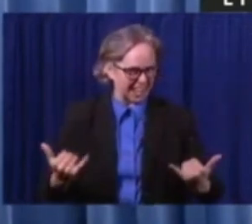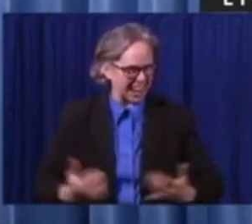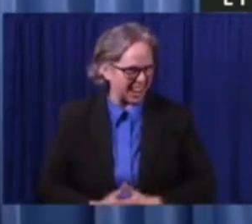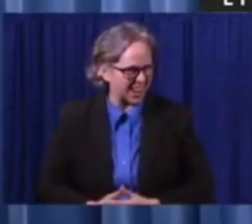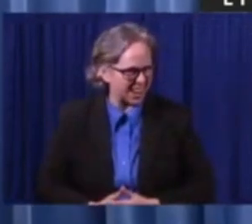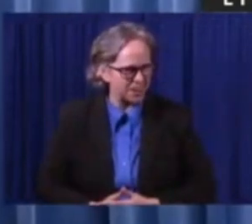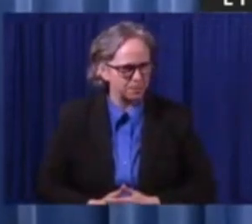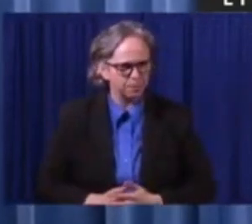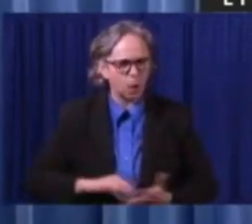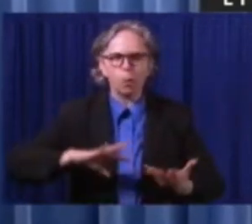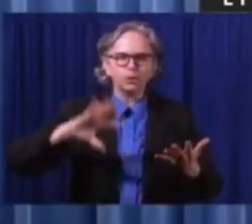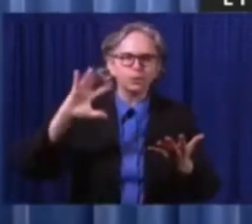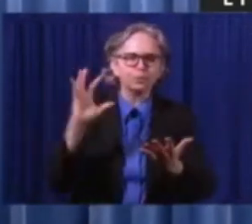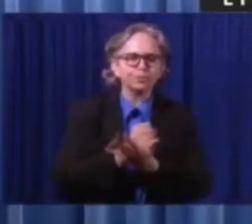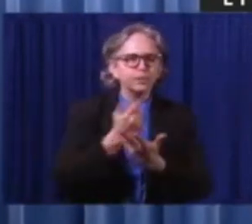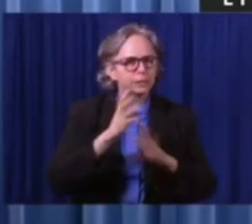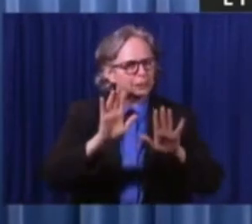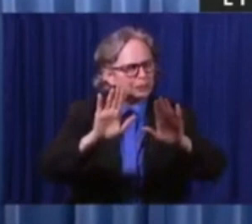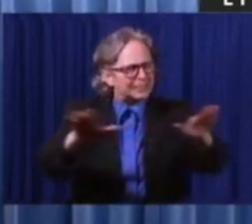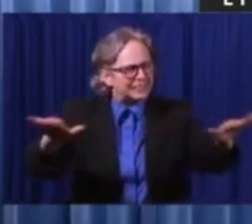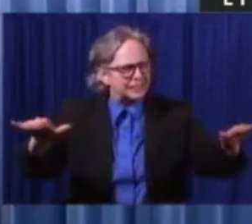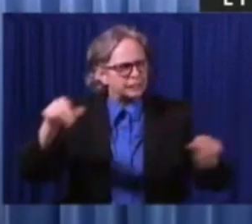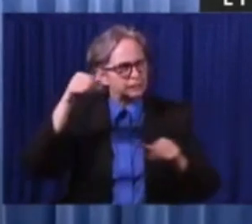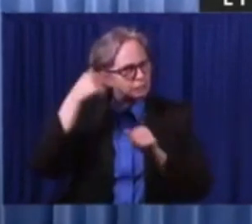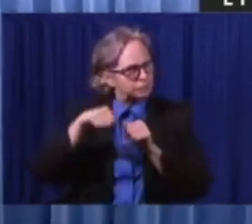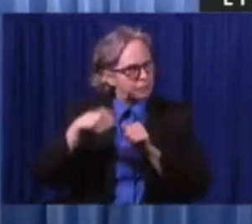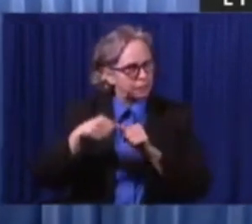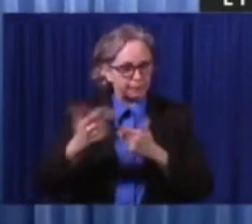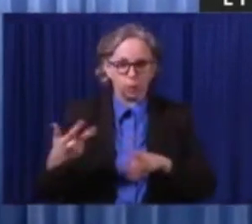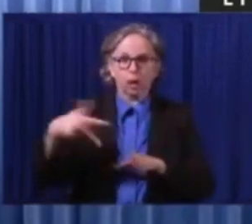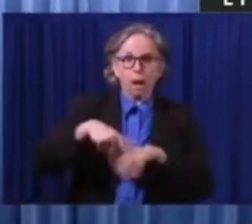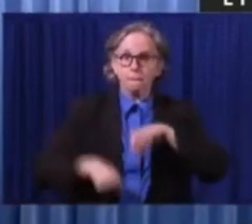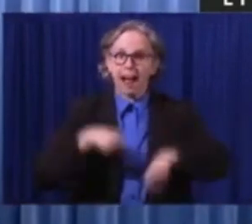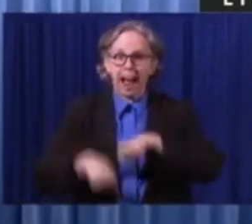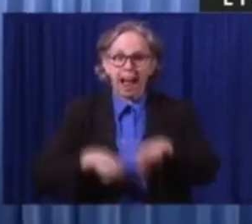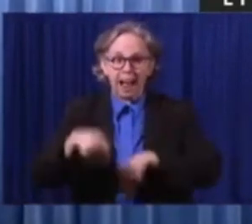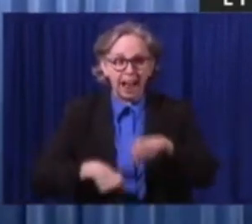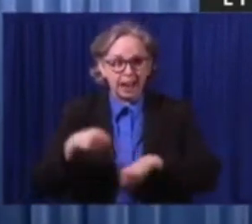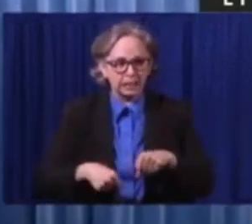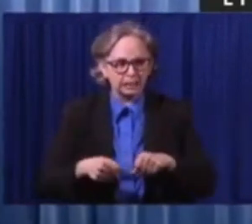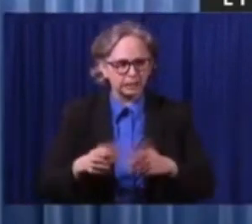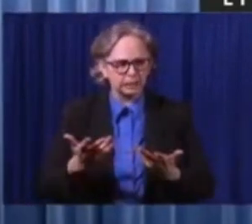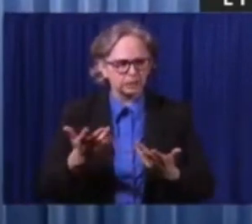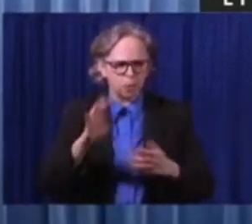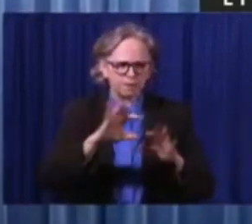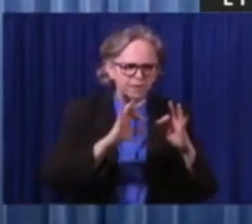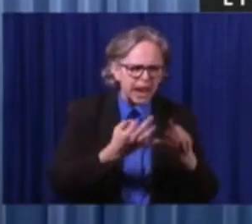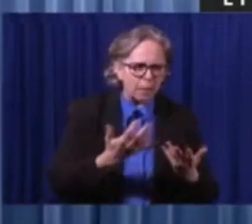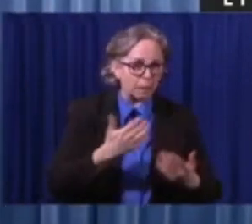reminded that if you're getting on a bike or if you have a loved one who gets on a bike,